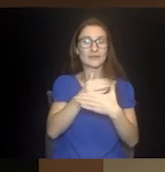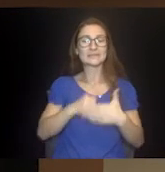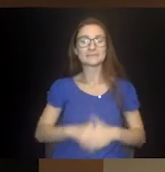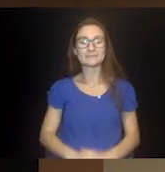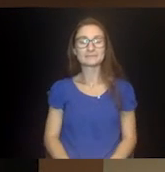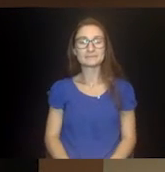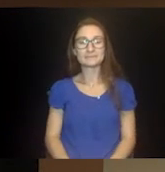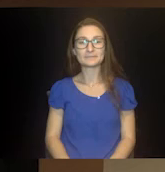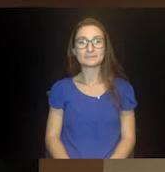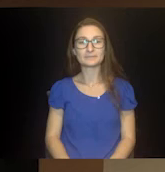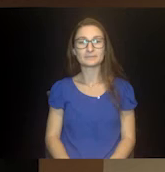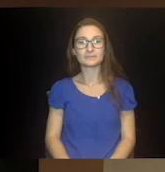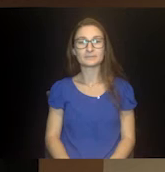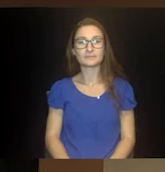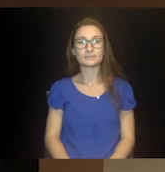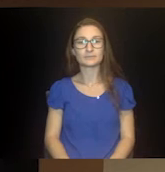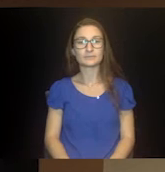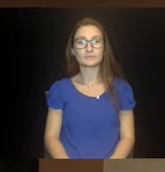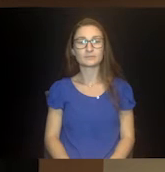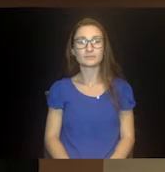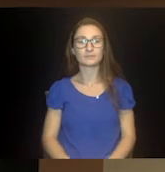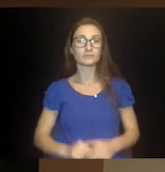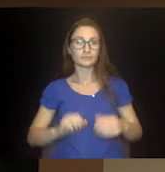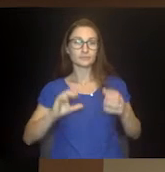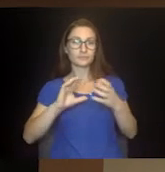in between the two guaranteed.